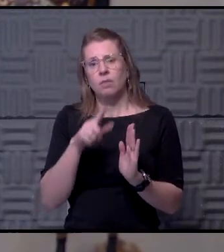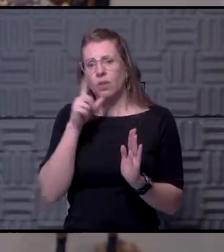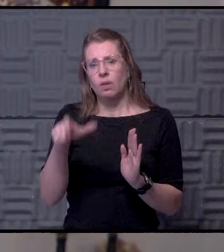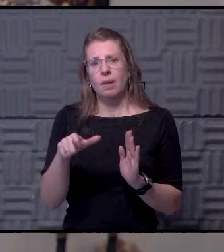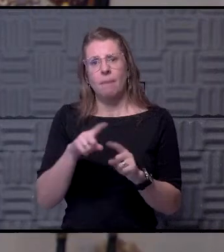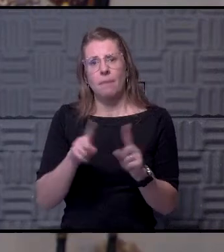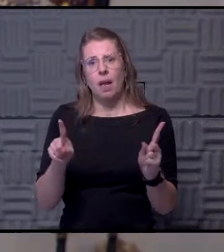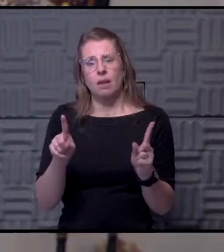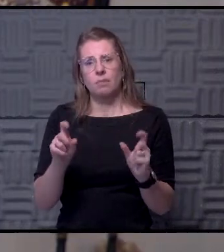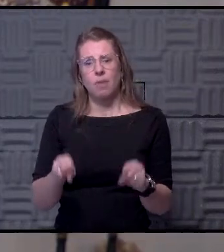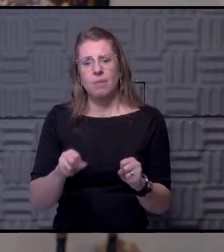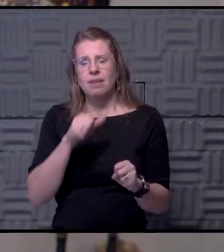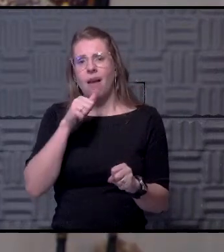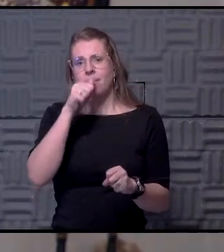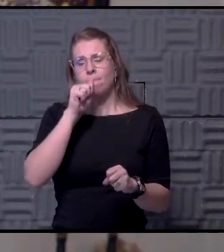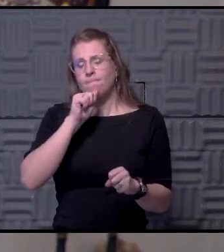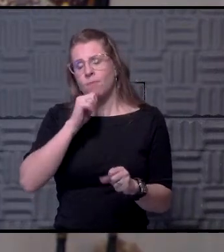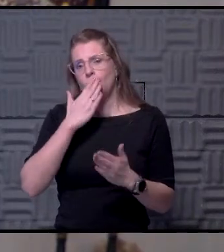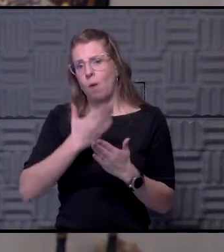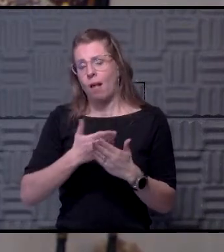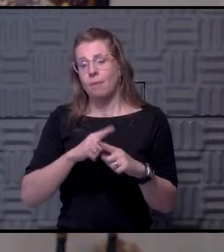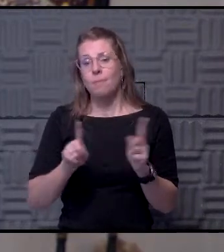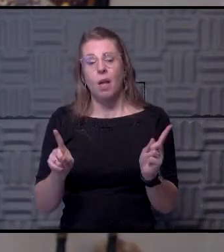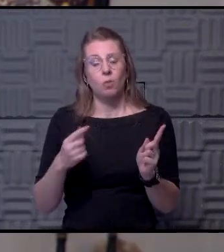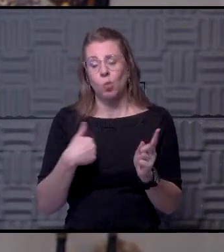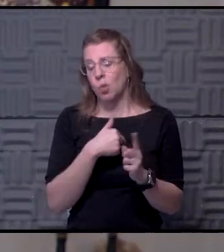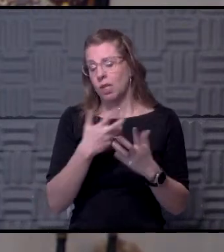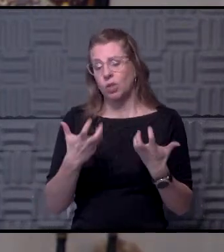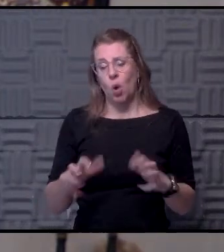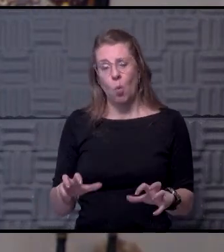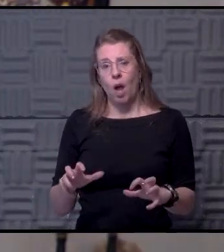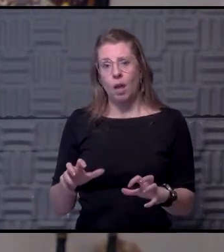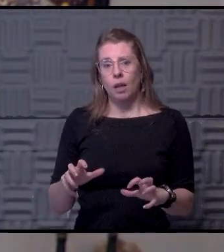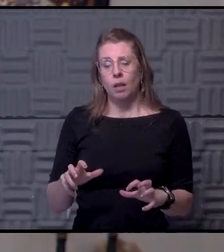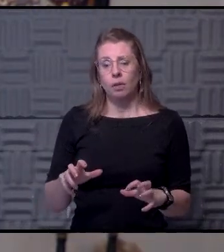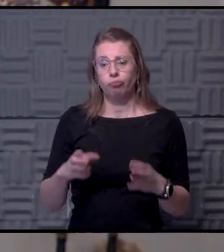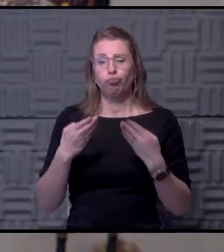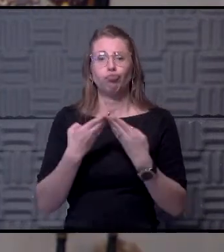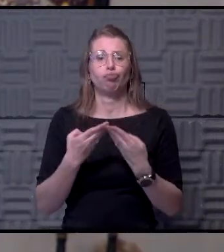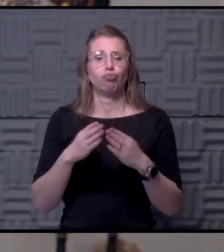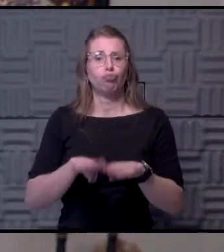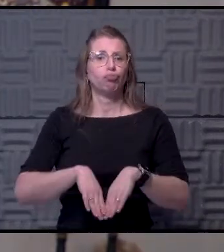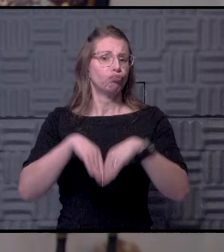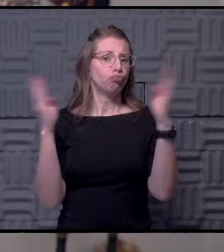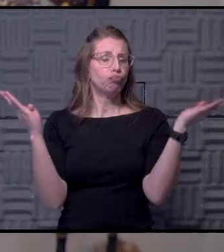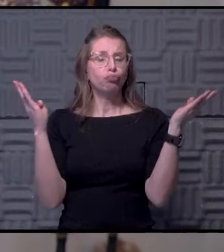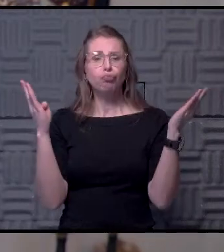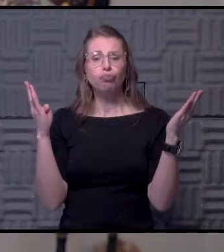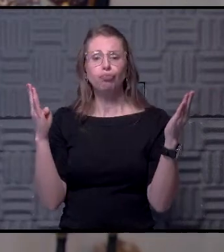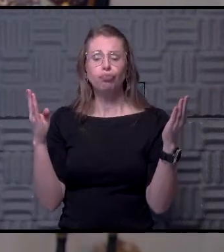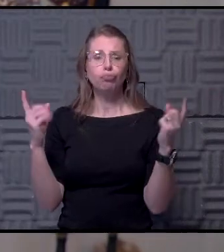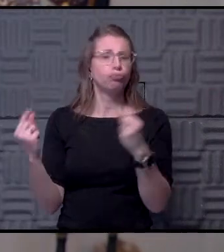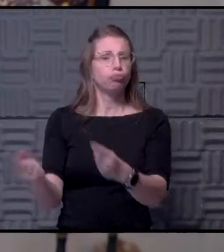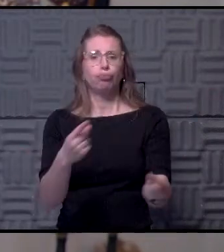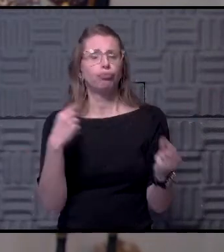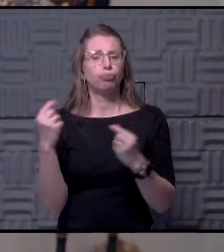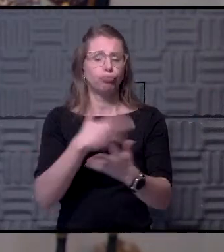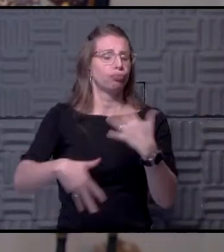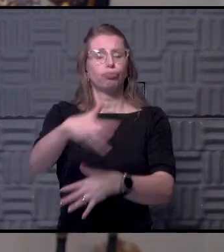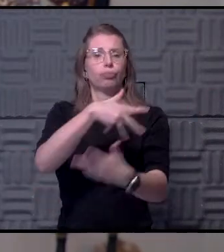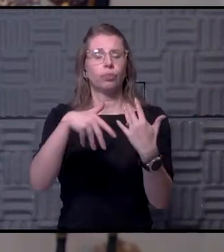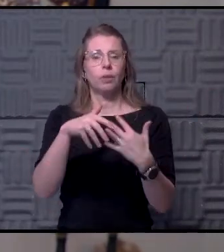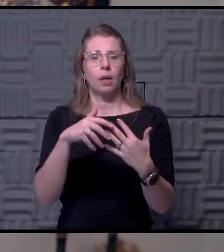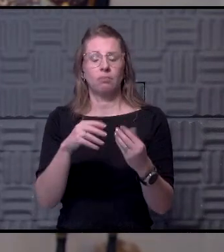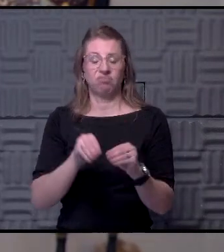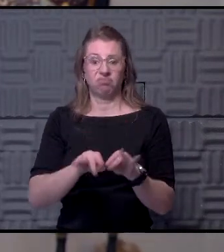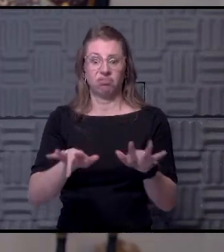would probably not be tolerated very well. But we don't want to fling the doors open like a party like it's 1999. So where can we meet? Where